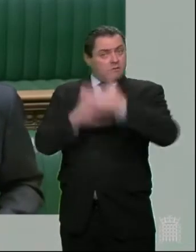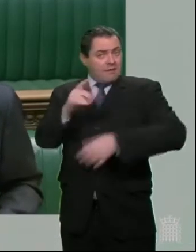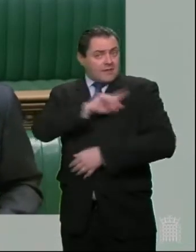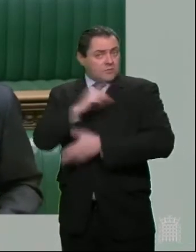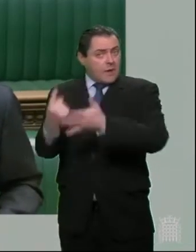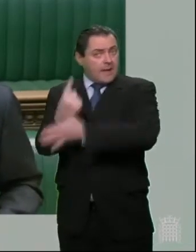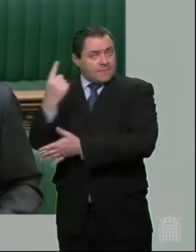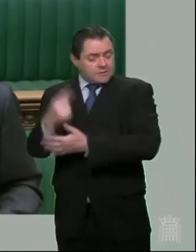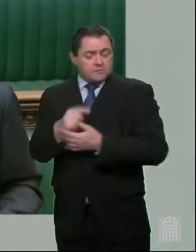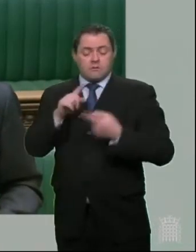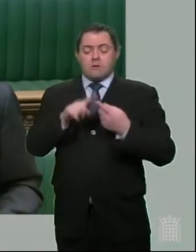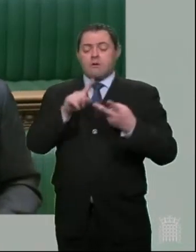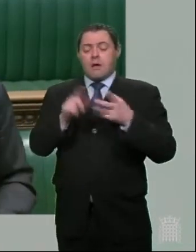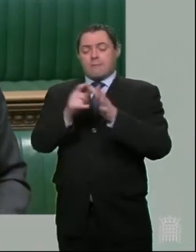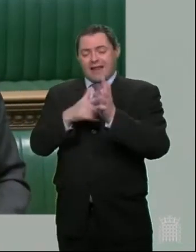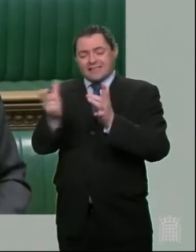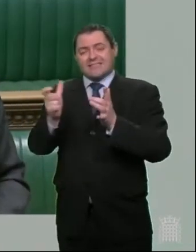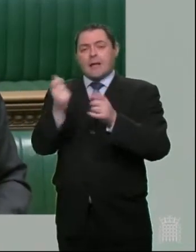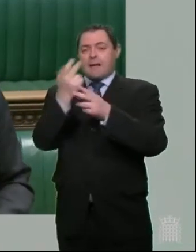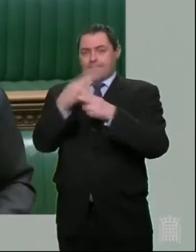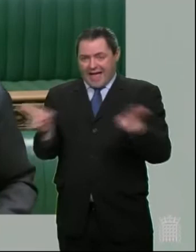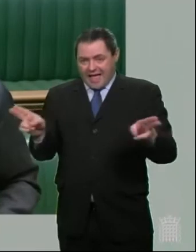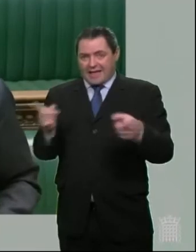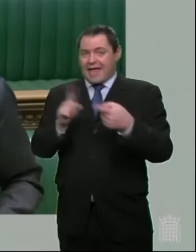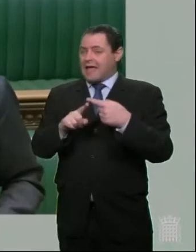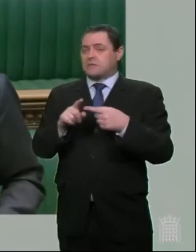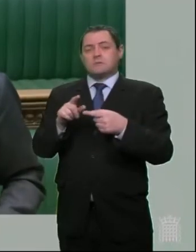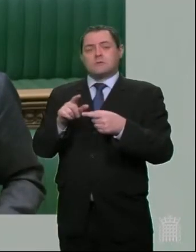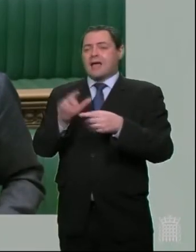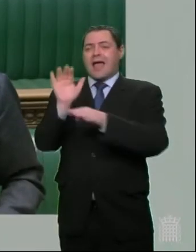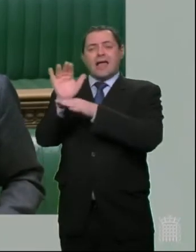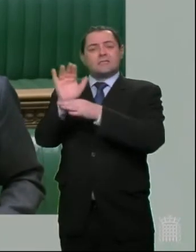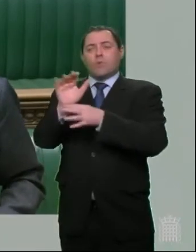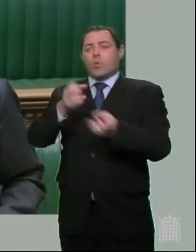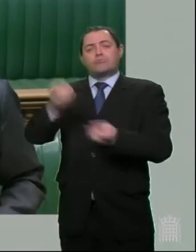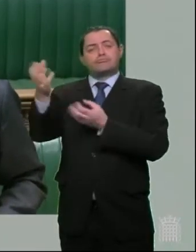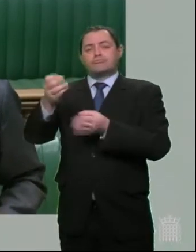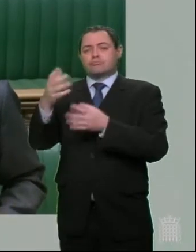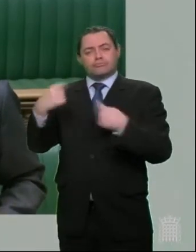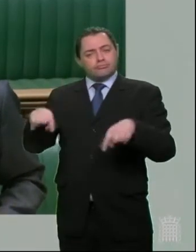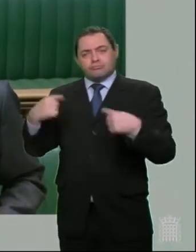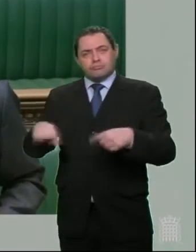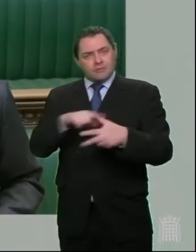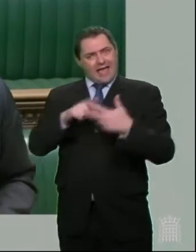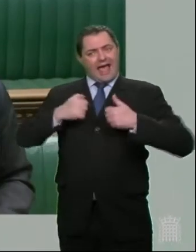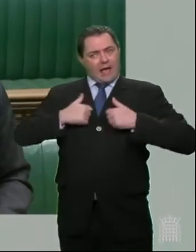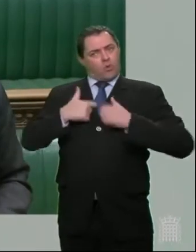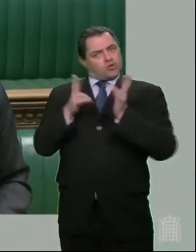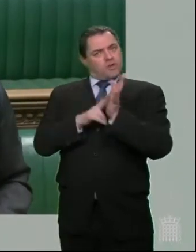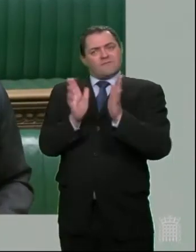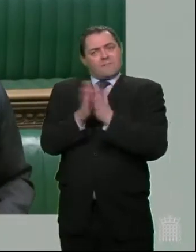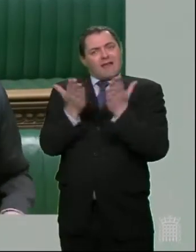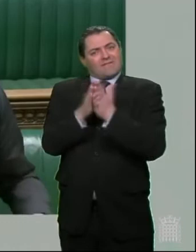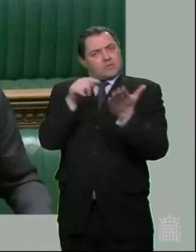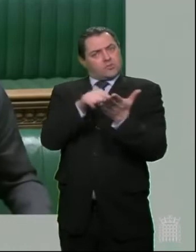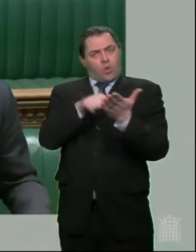what we're doing to ban plastic and ban the export of plastic waste around the world, which is in our Conservative Party manifesto, Mr. Speaker, and